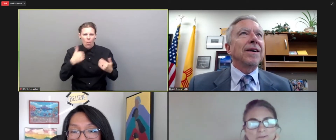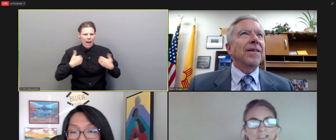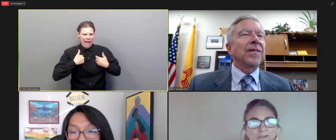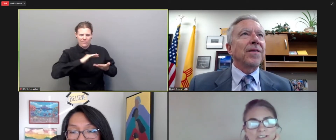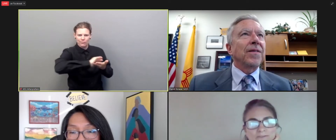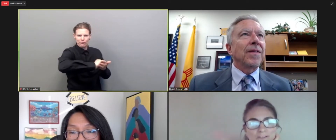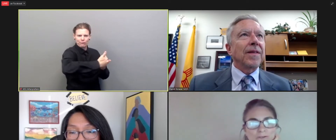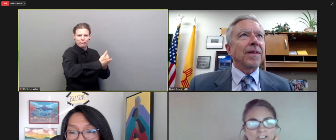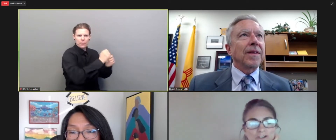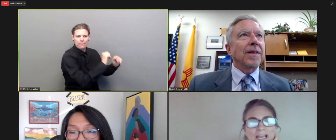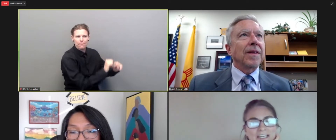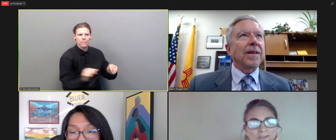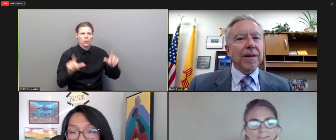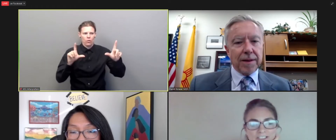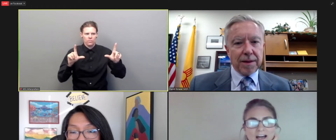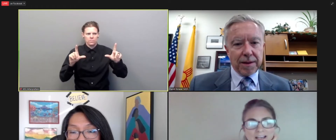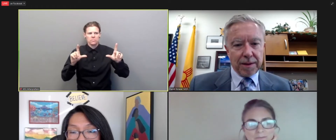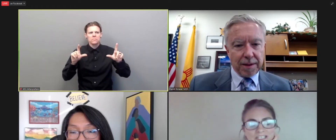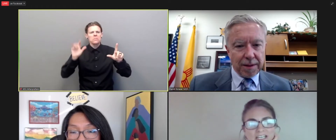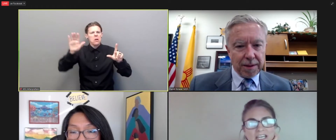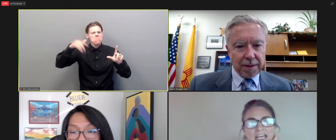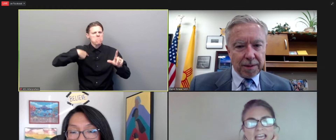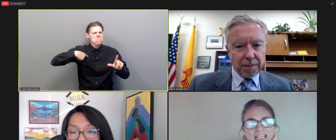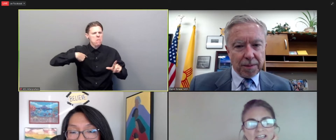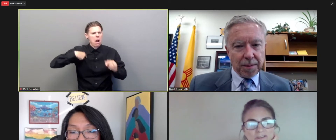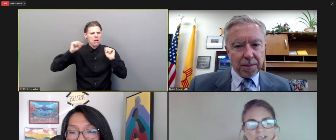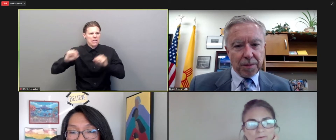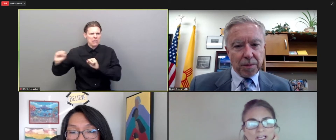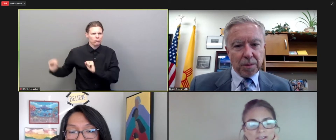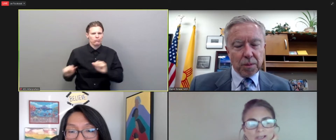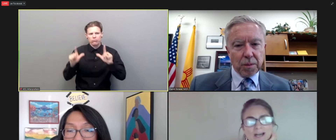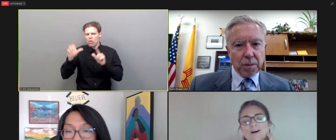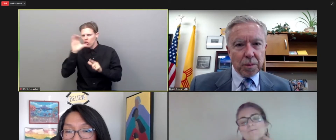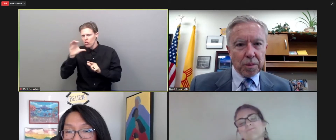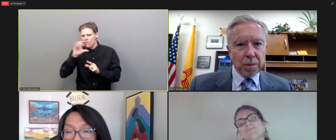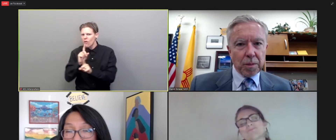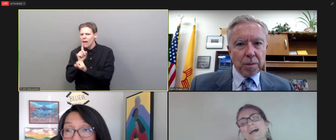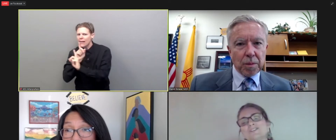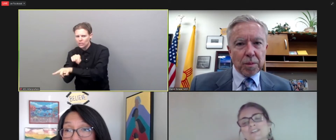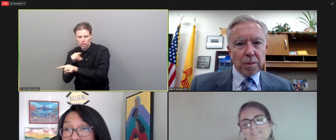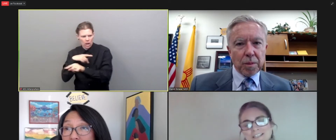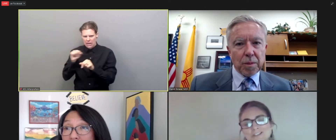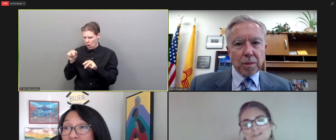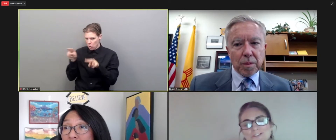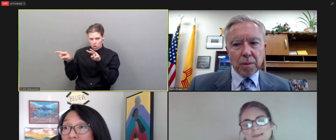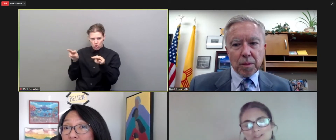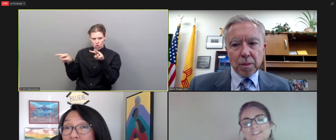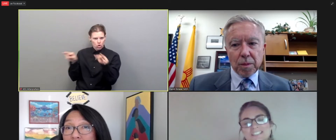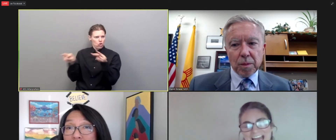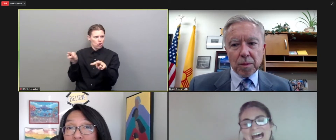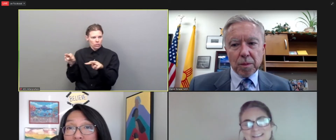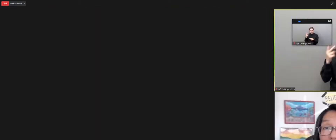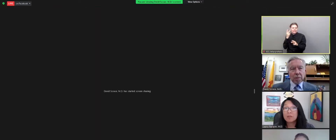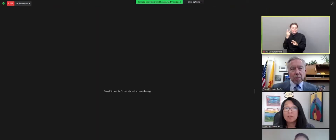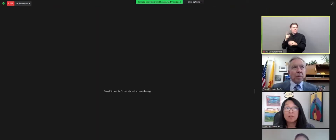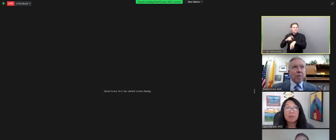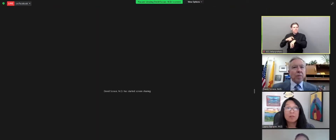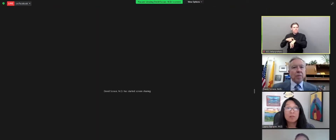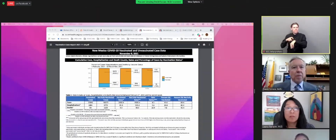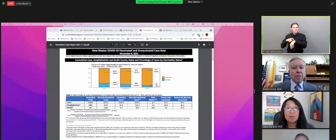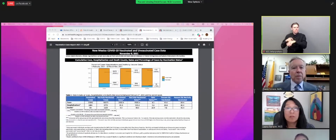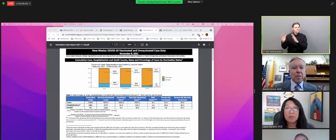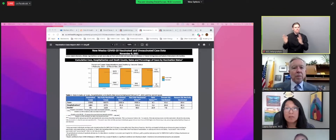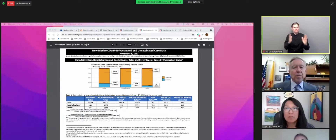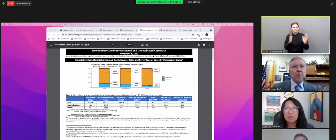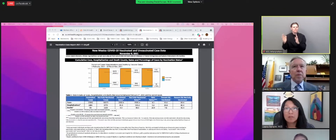look at that, you can track it over time, and I think what I don't have anything new to say, but just to add what you just said